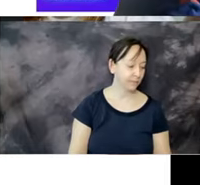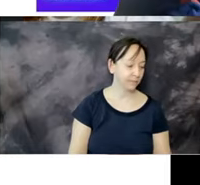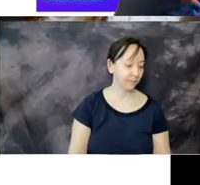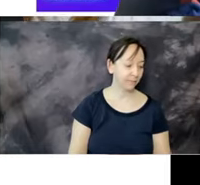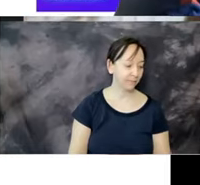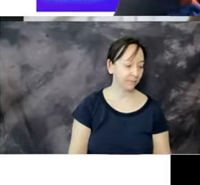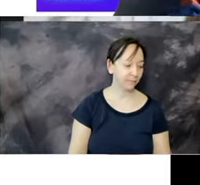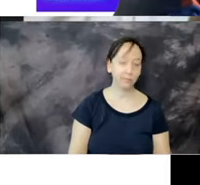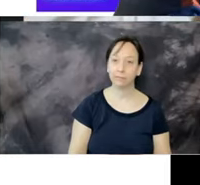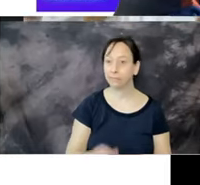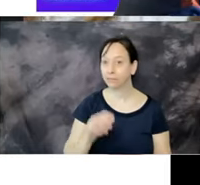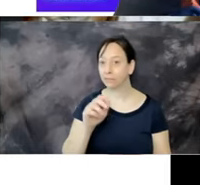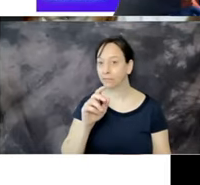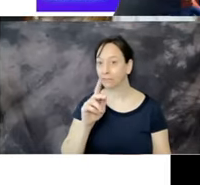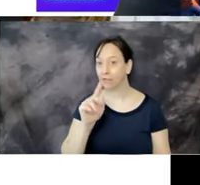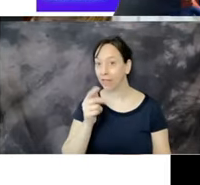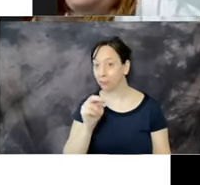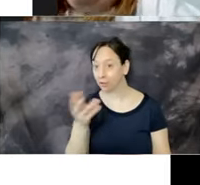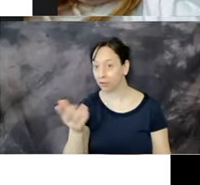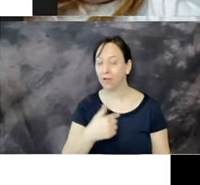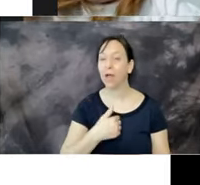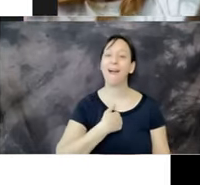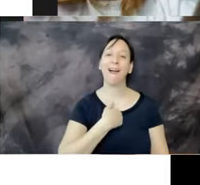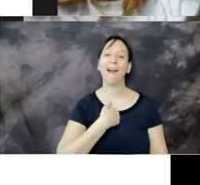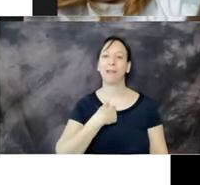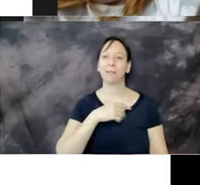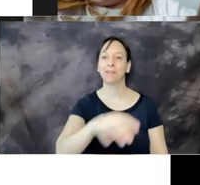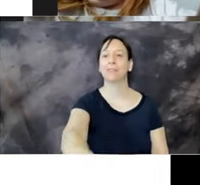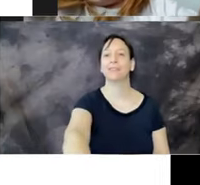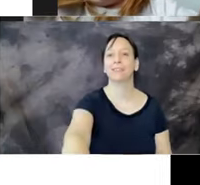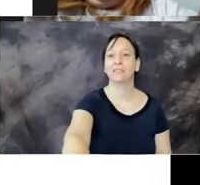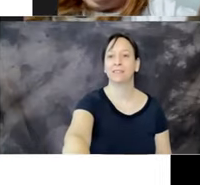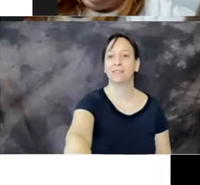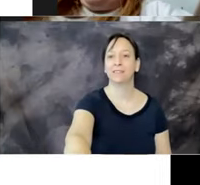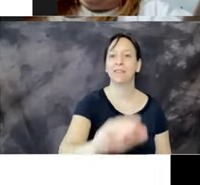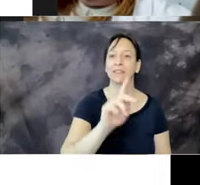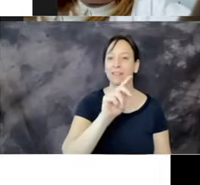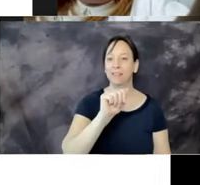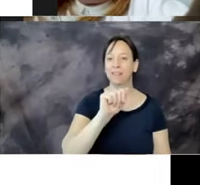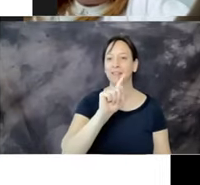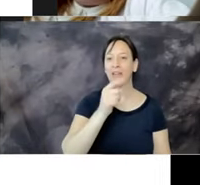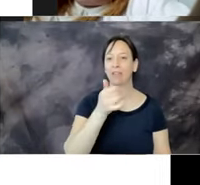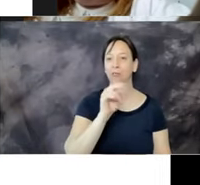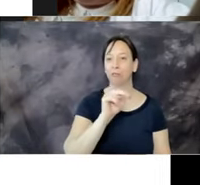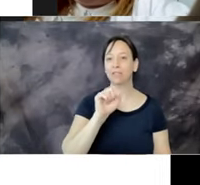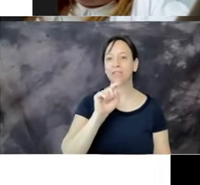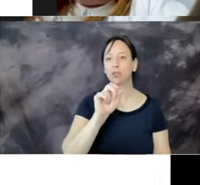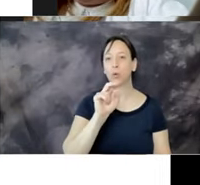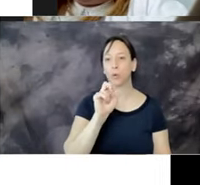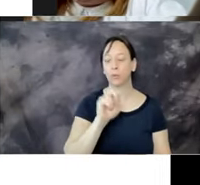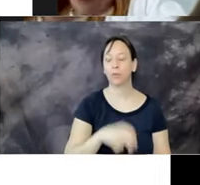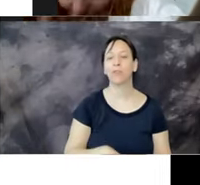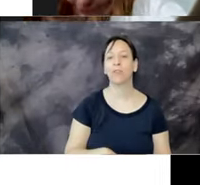Catherine, how about you go next? My name is Catherine Stone, and I am one of the